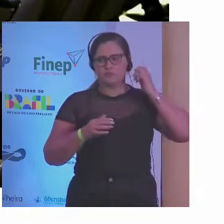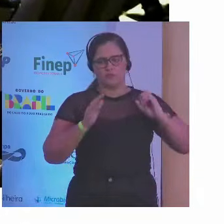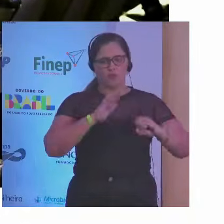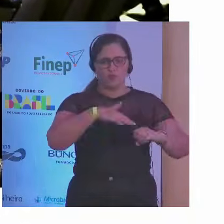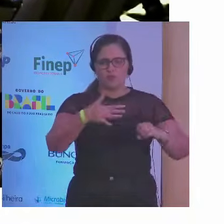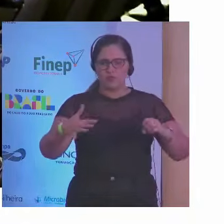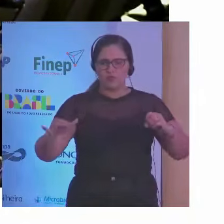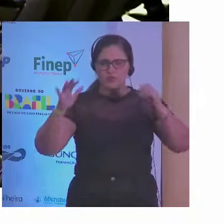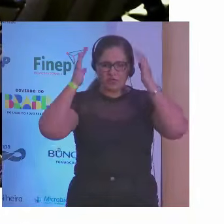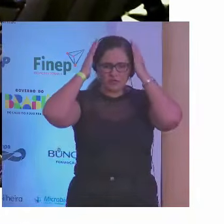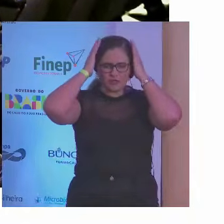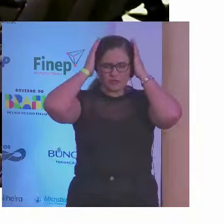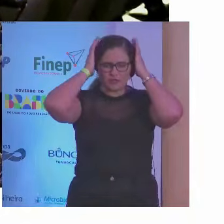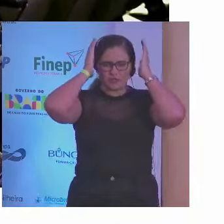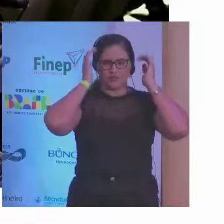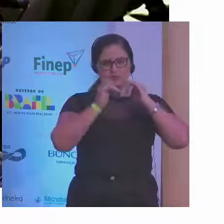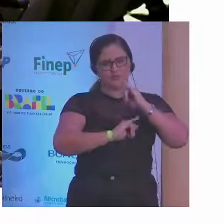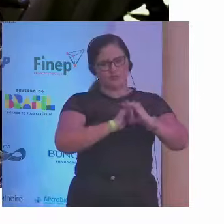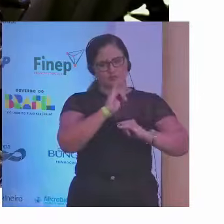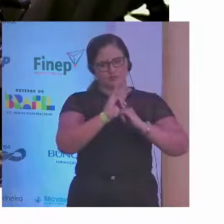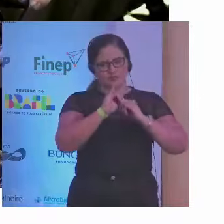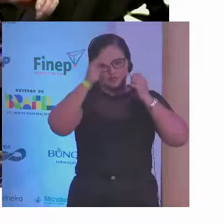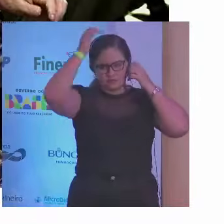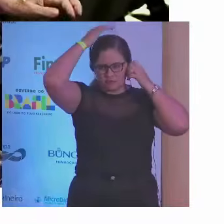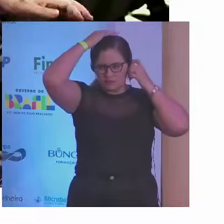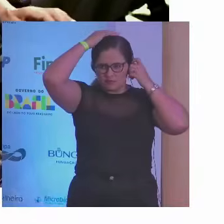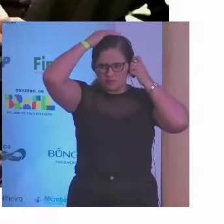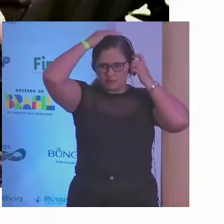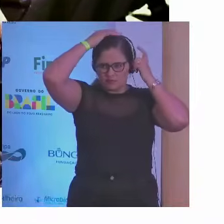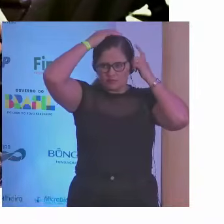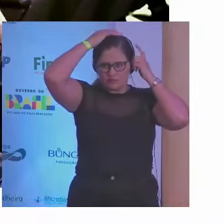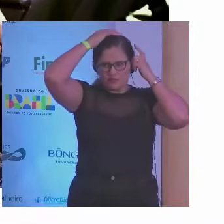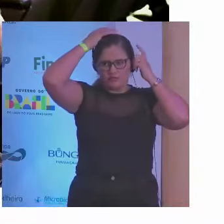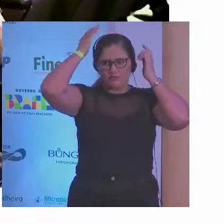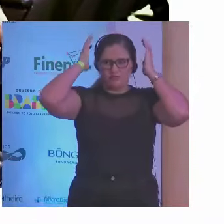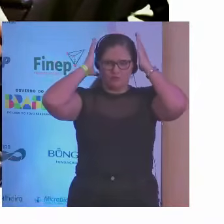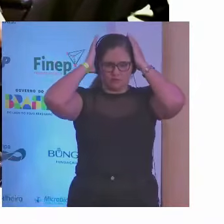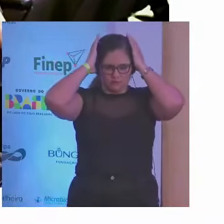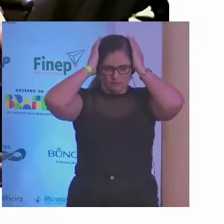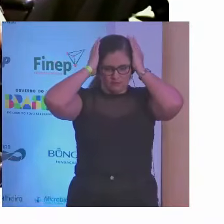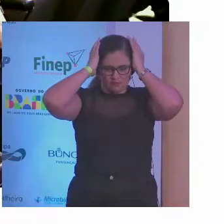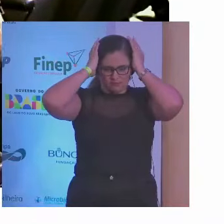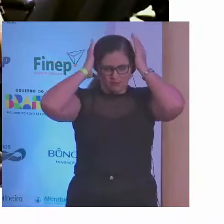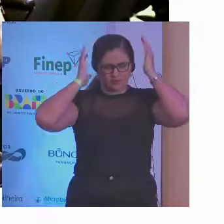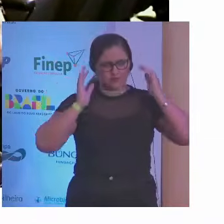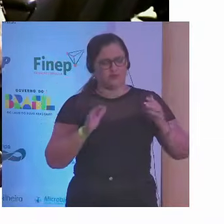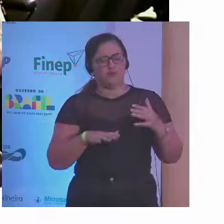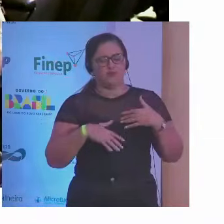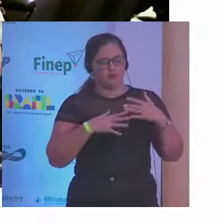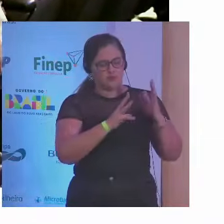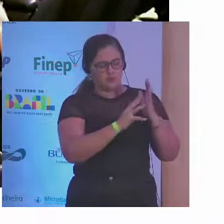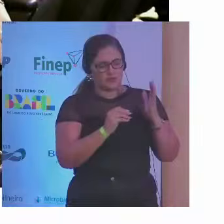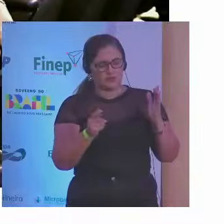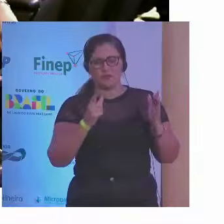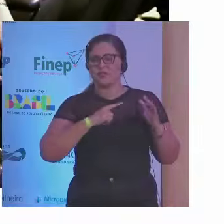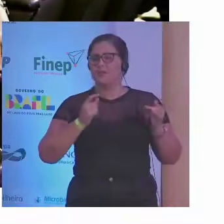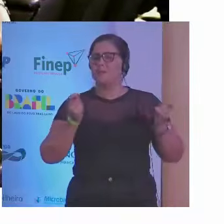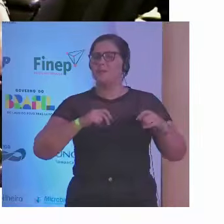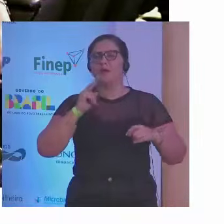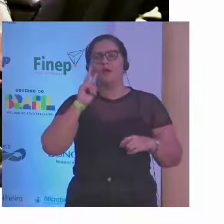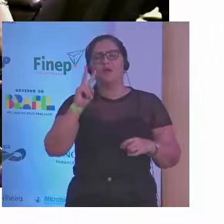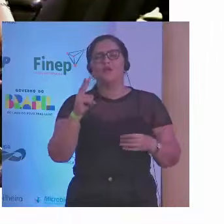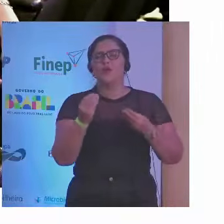the simulations and forecast. How do you validate and update